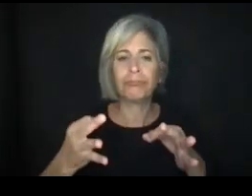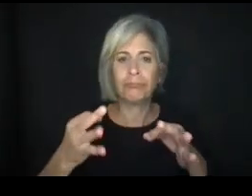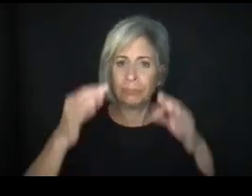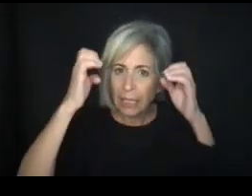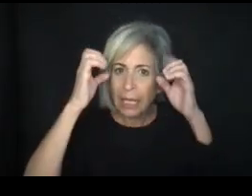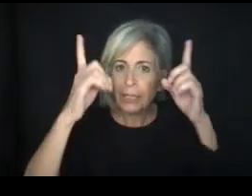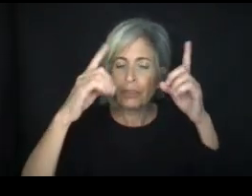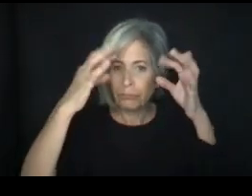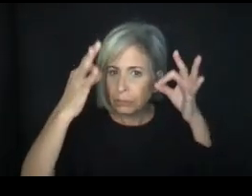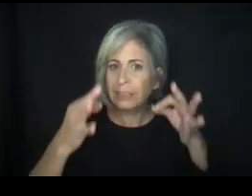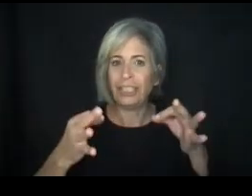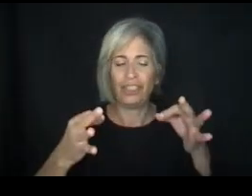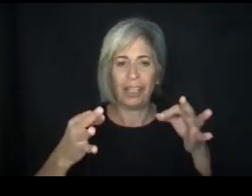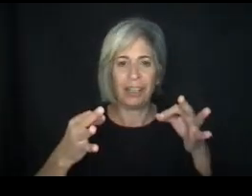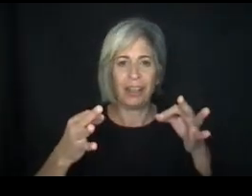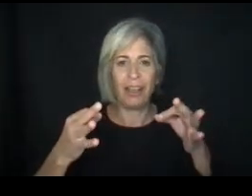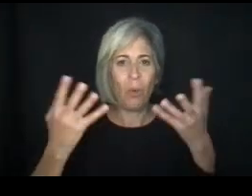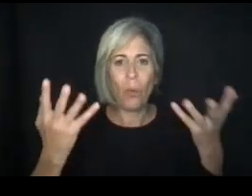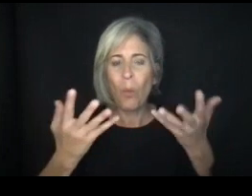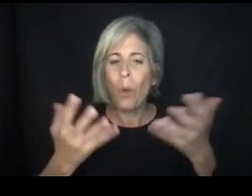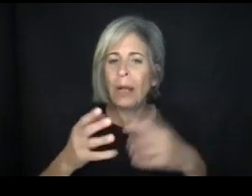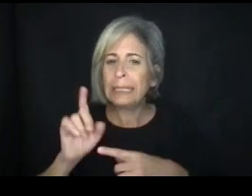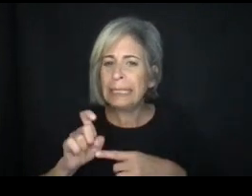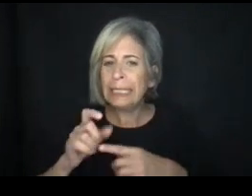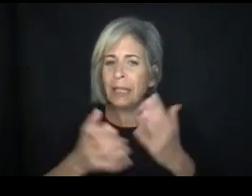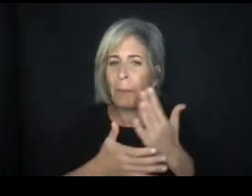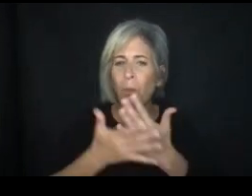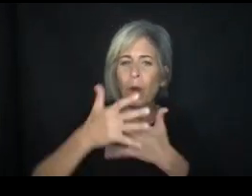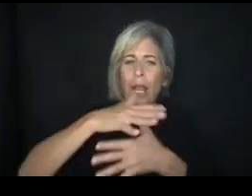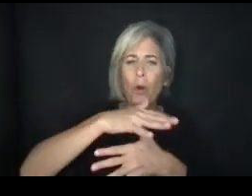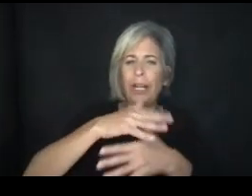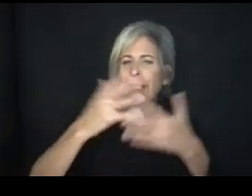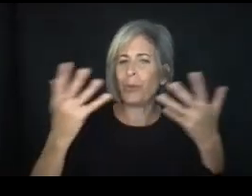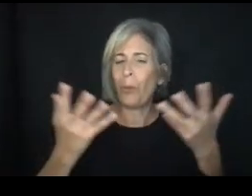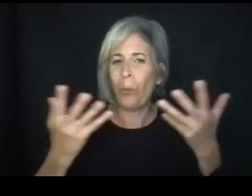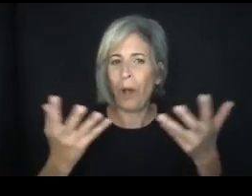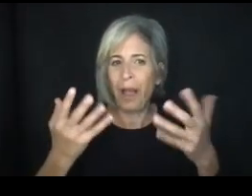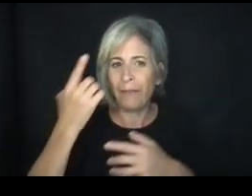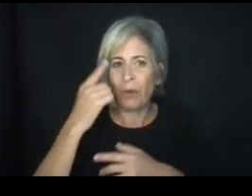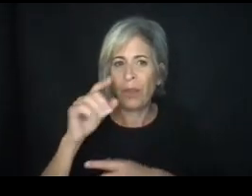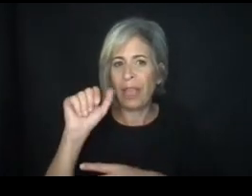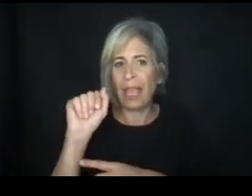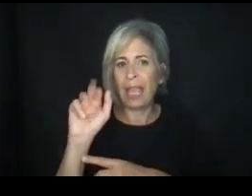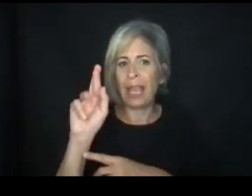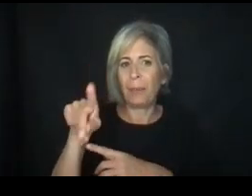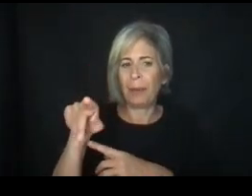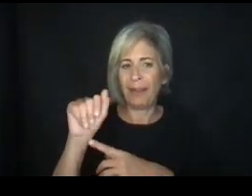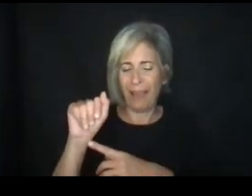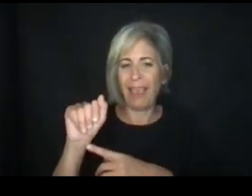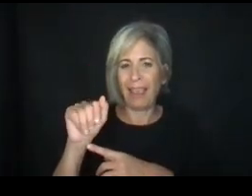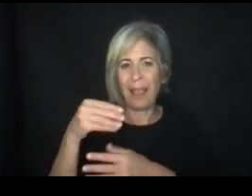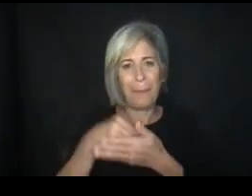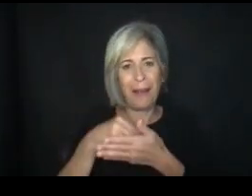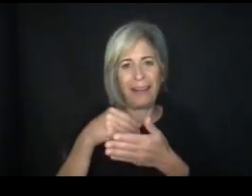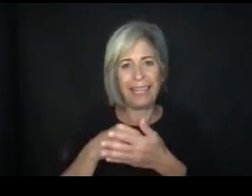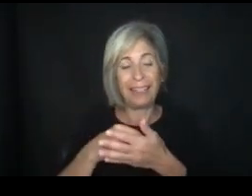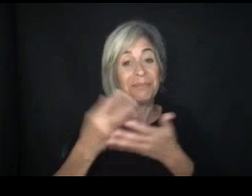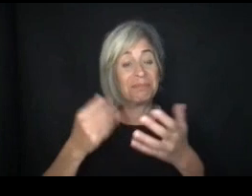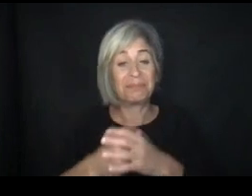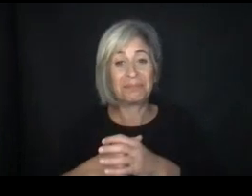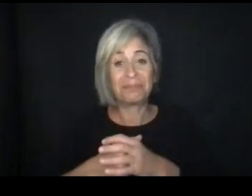educated decisions as to what the priorities for the ARPA funding is.